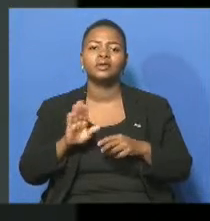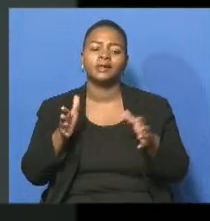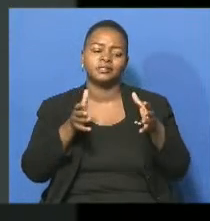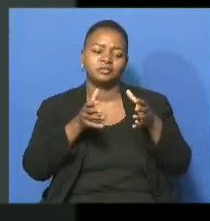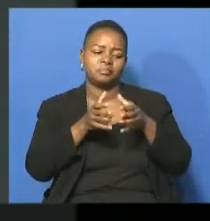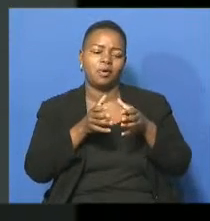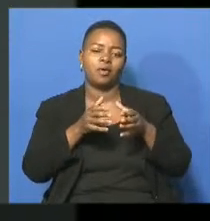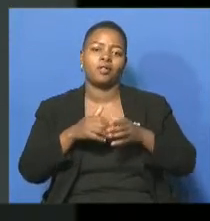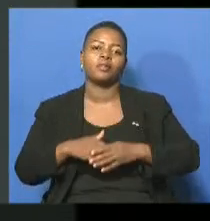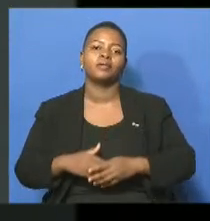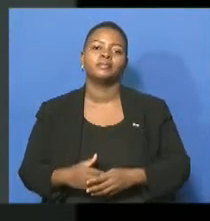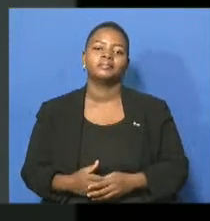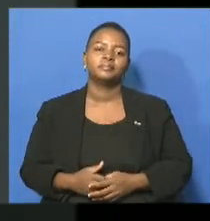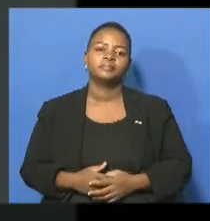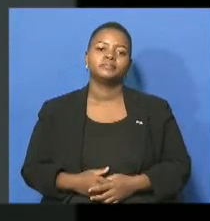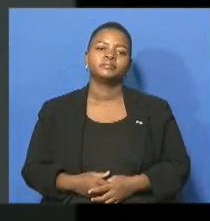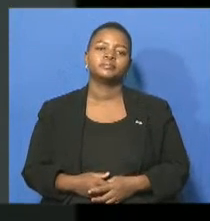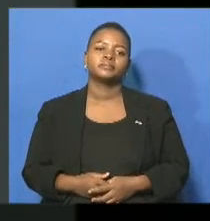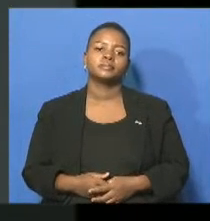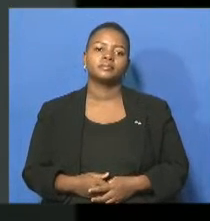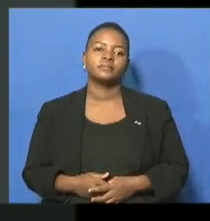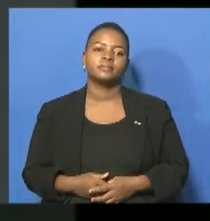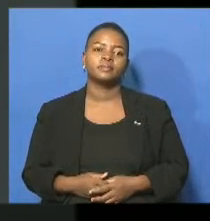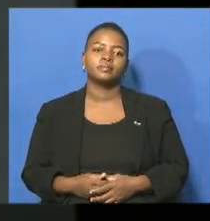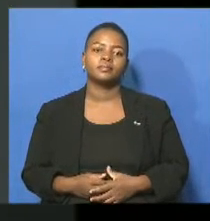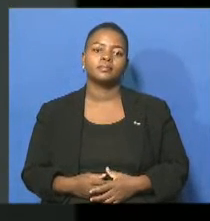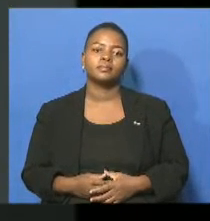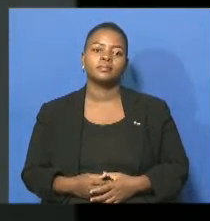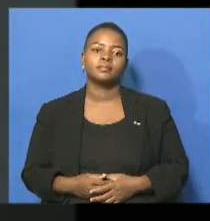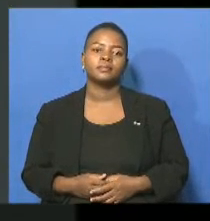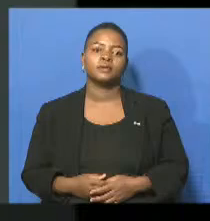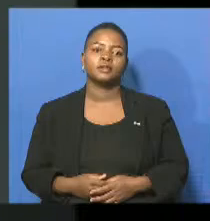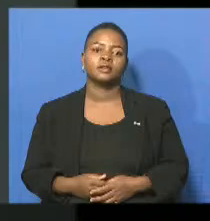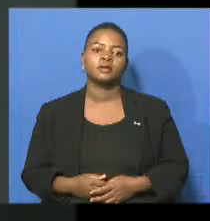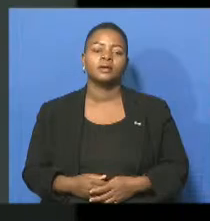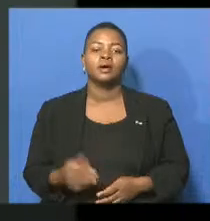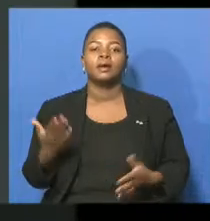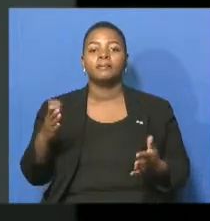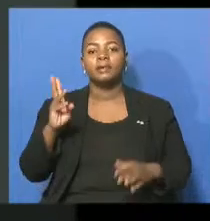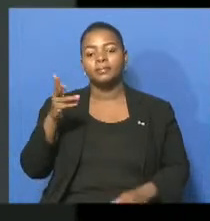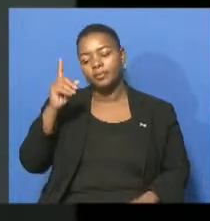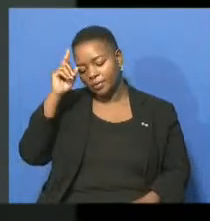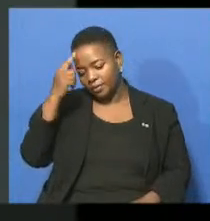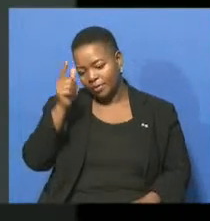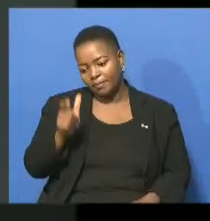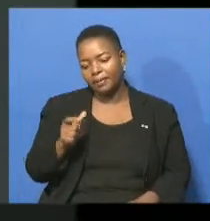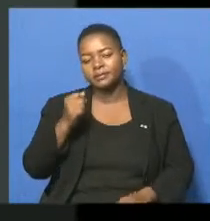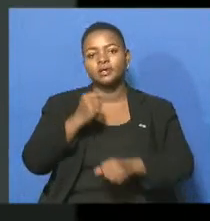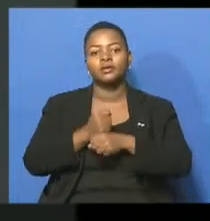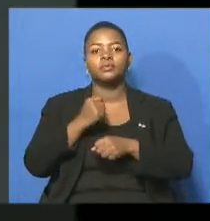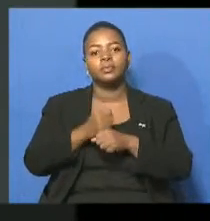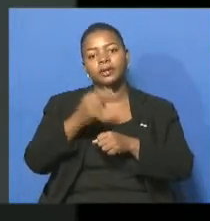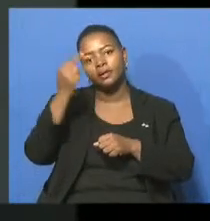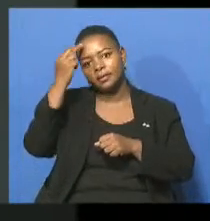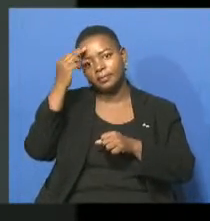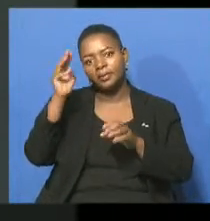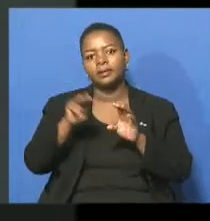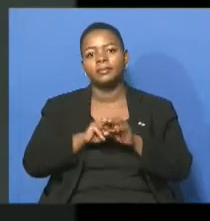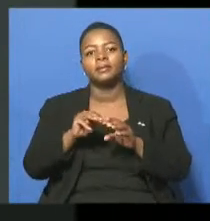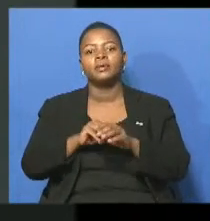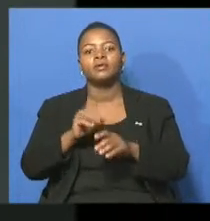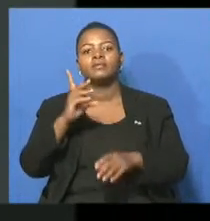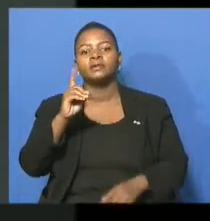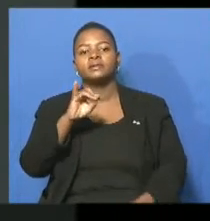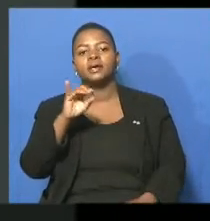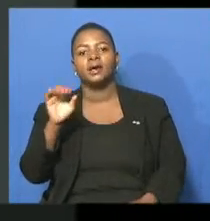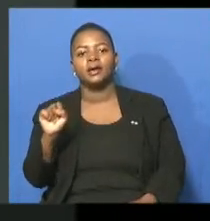are that, most of us would know somebody who works in the police force or is the member of the